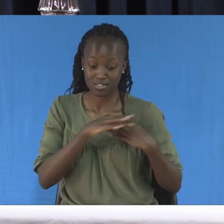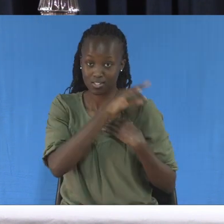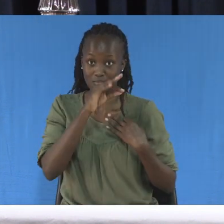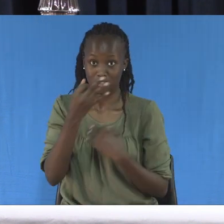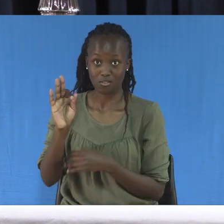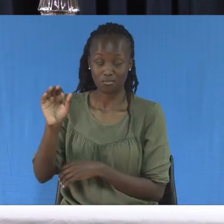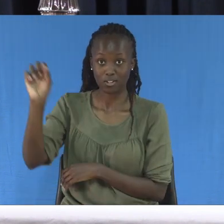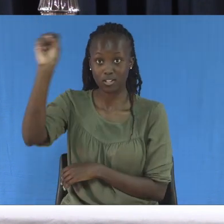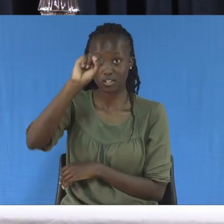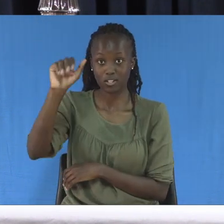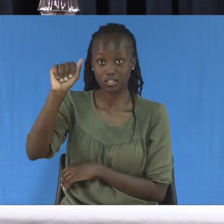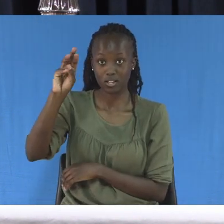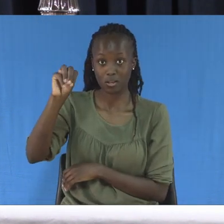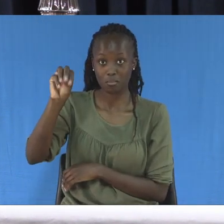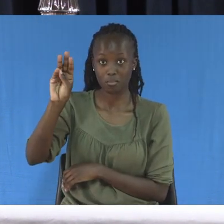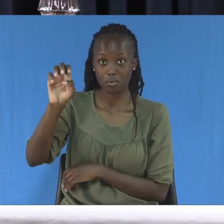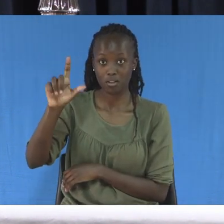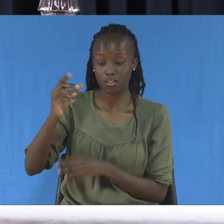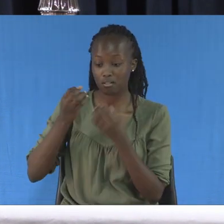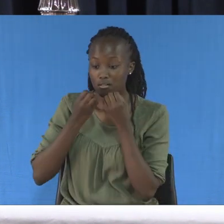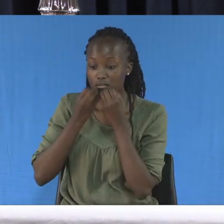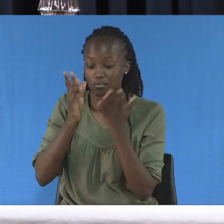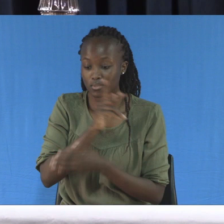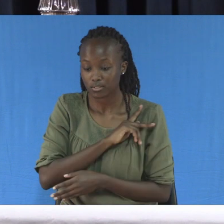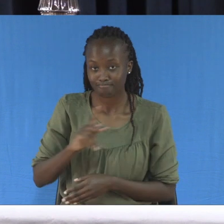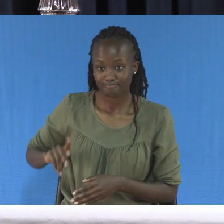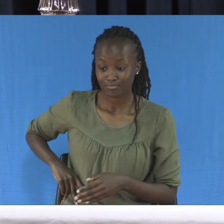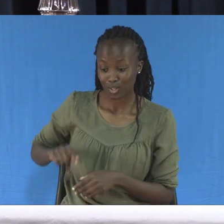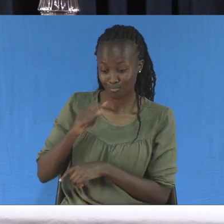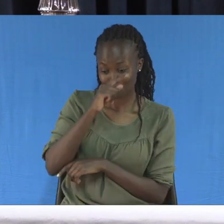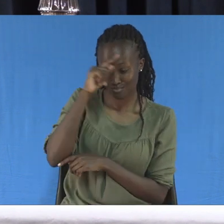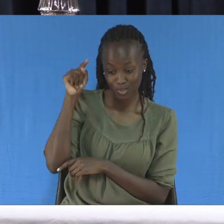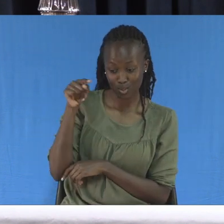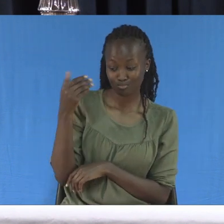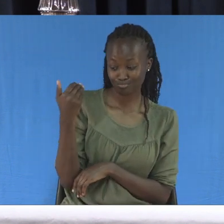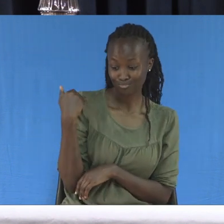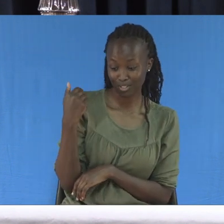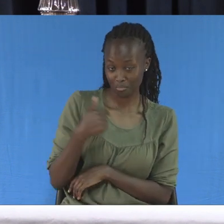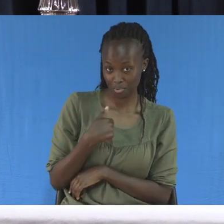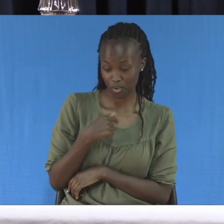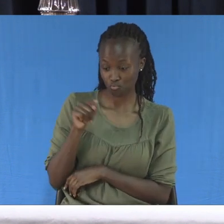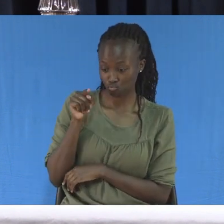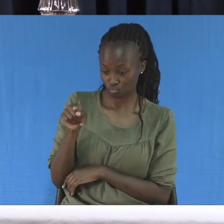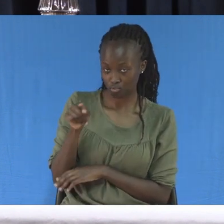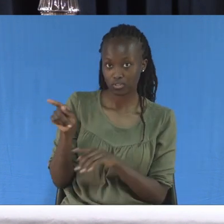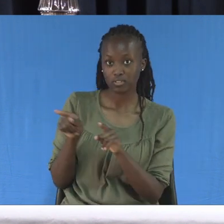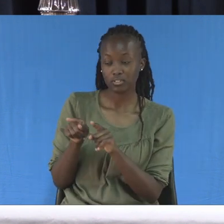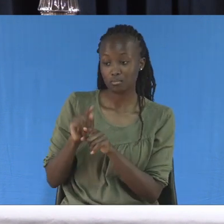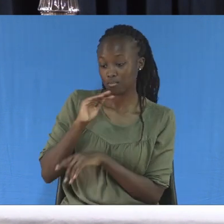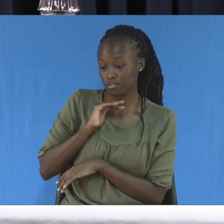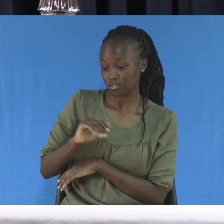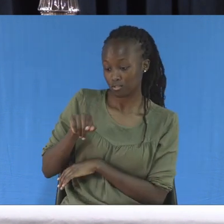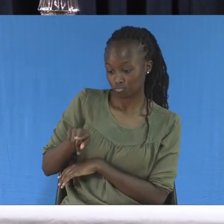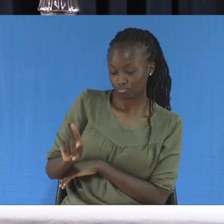of Samuel said to him, "Because you have disturbed me, you and your